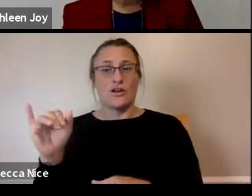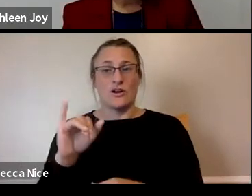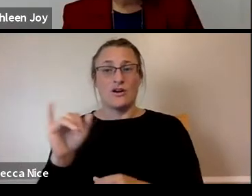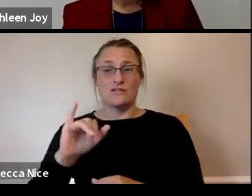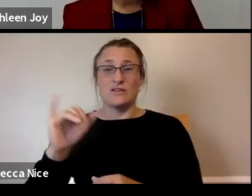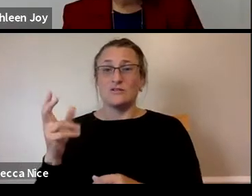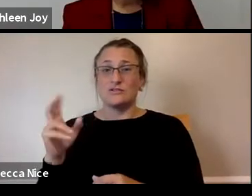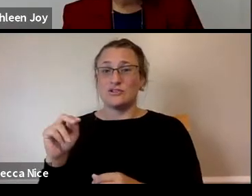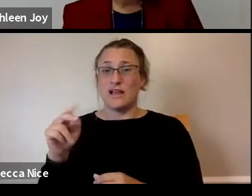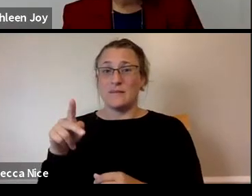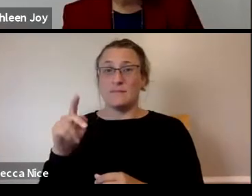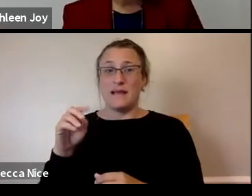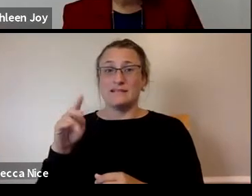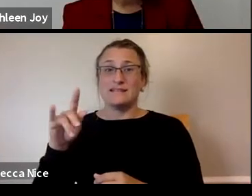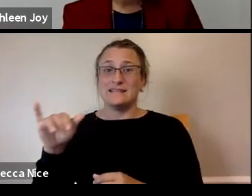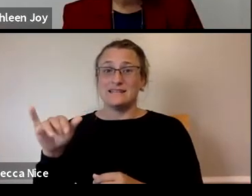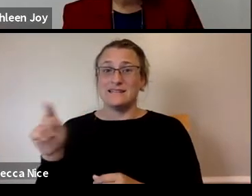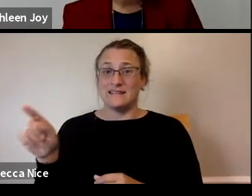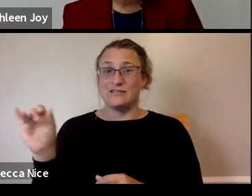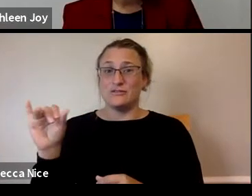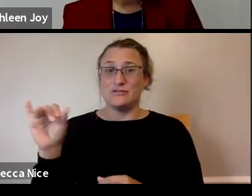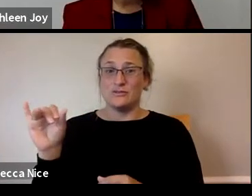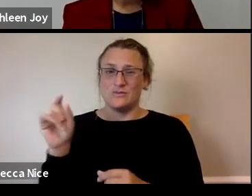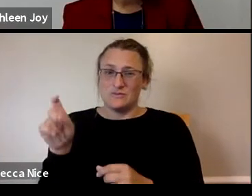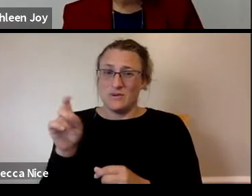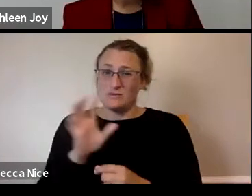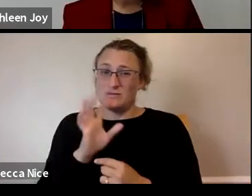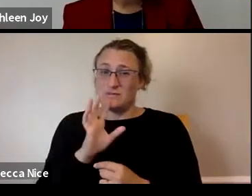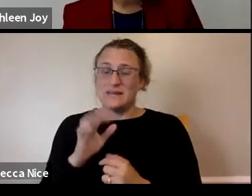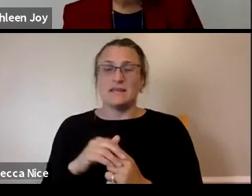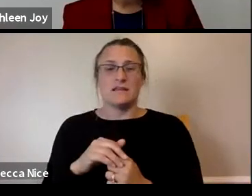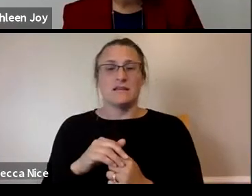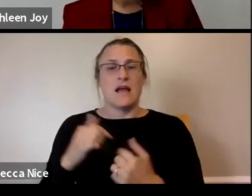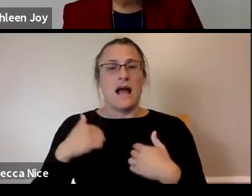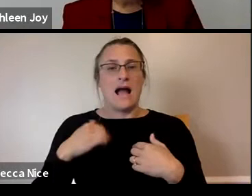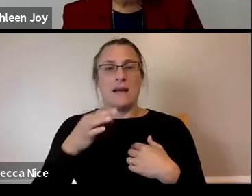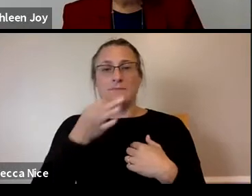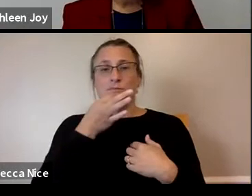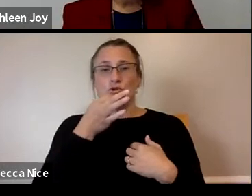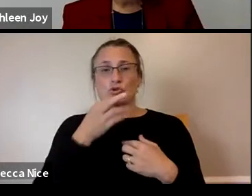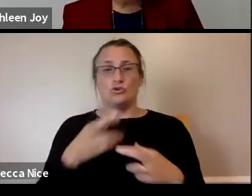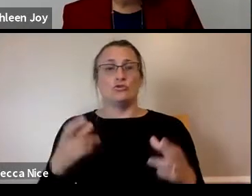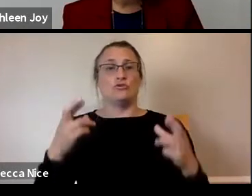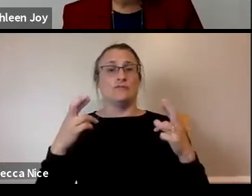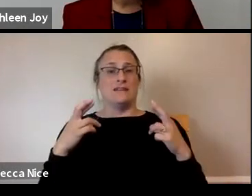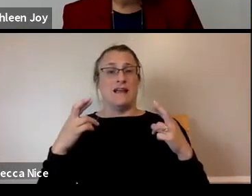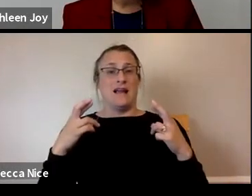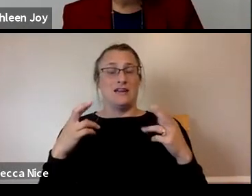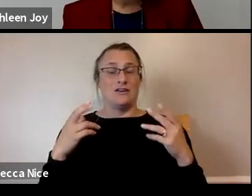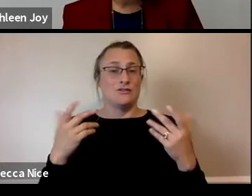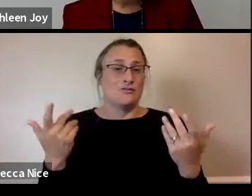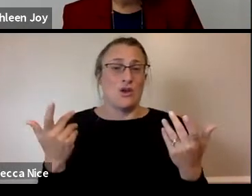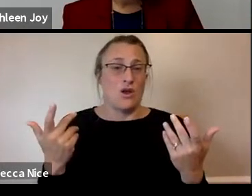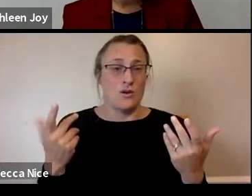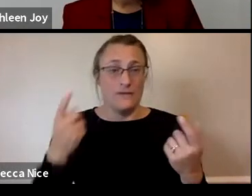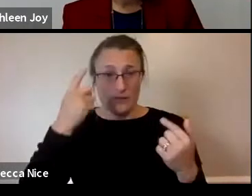supposed to speak. And I'm about to retire, so I really have no,